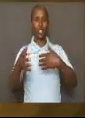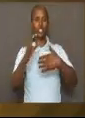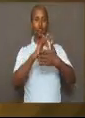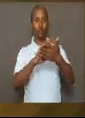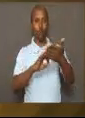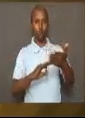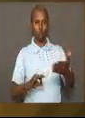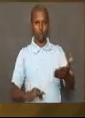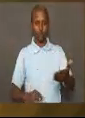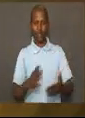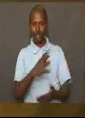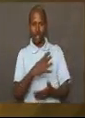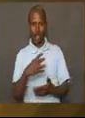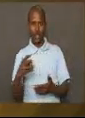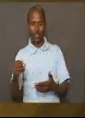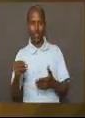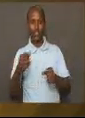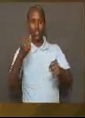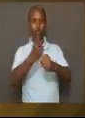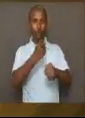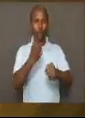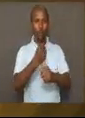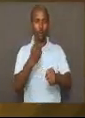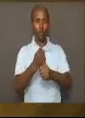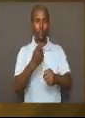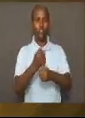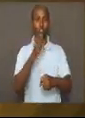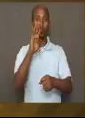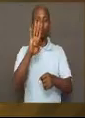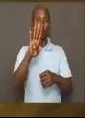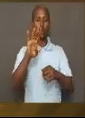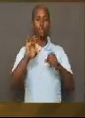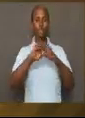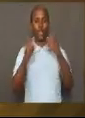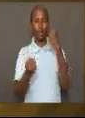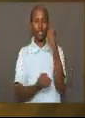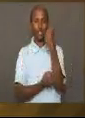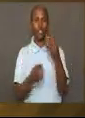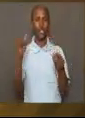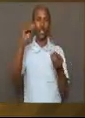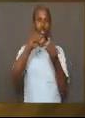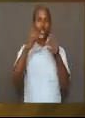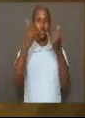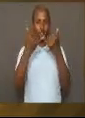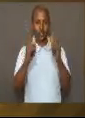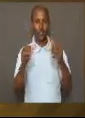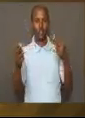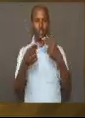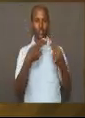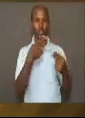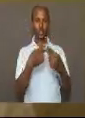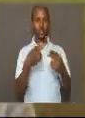form and to perform the four fundamental operations on